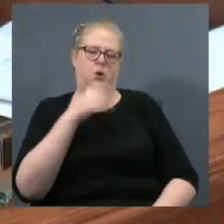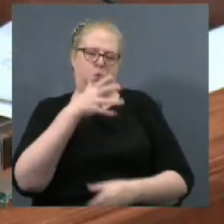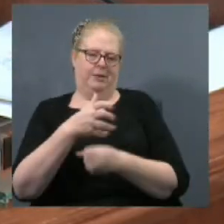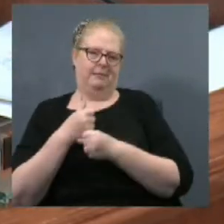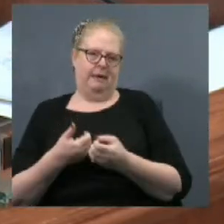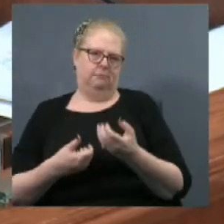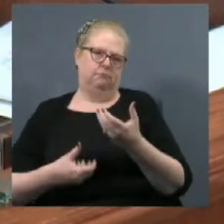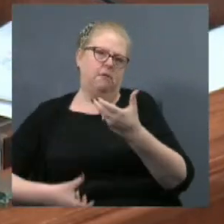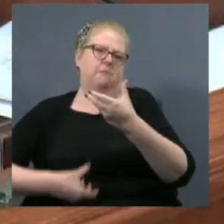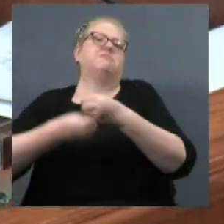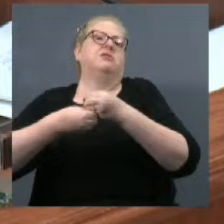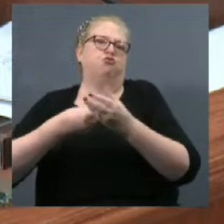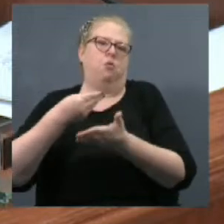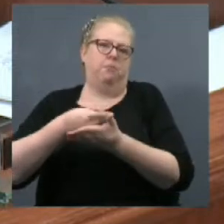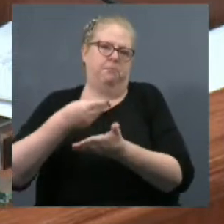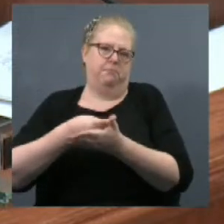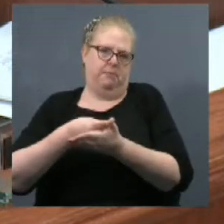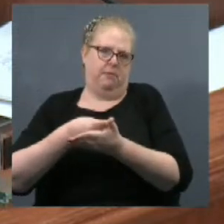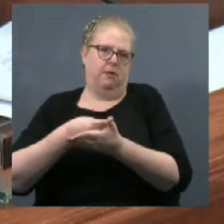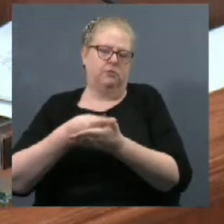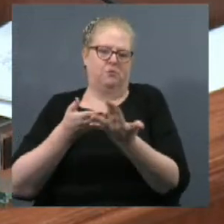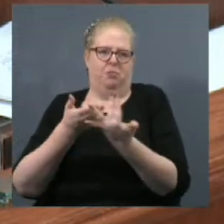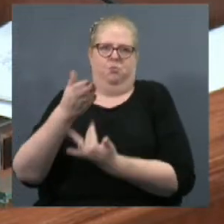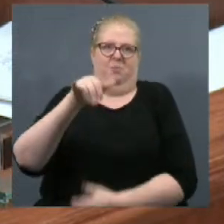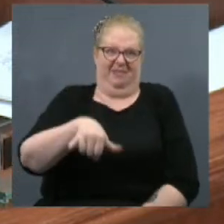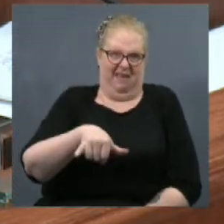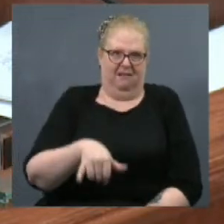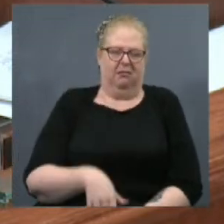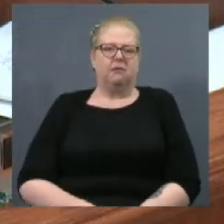way. The